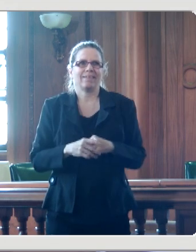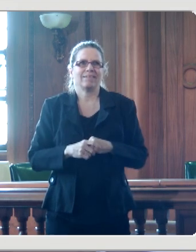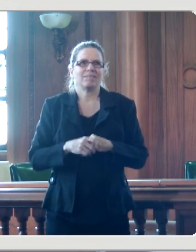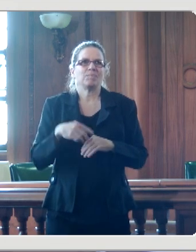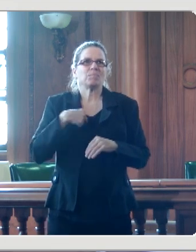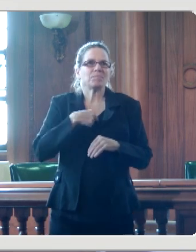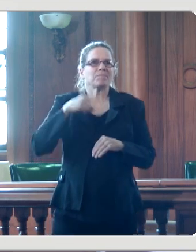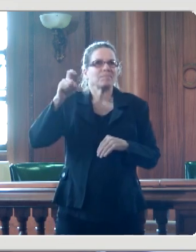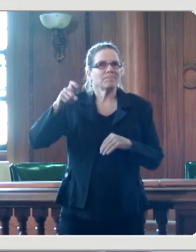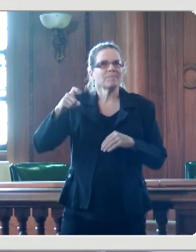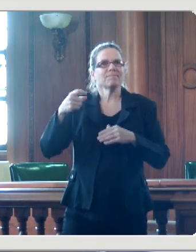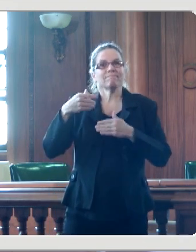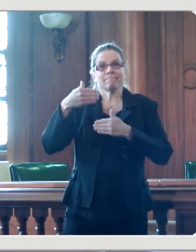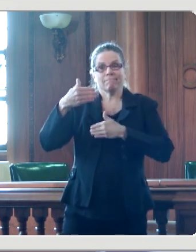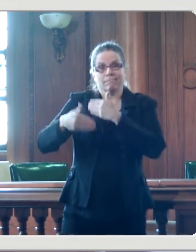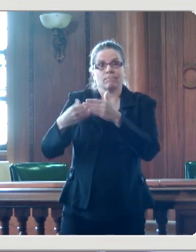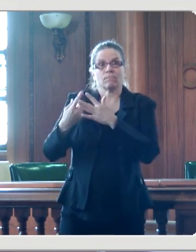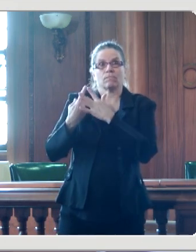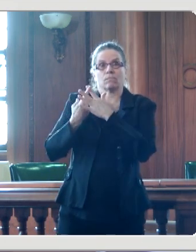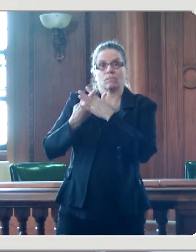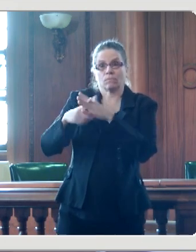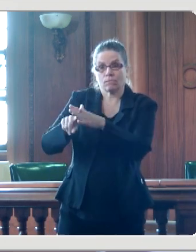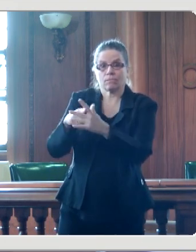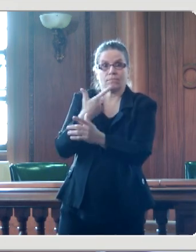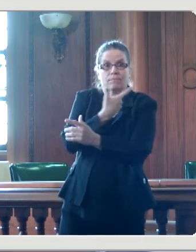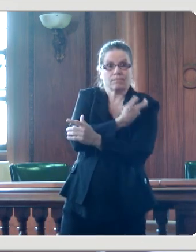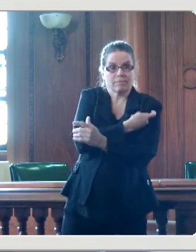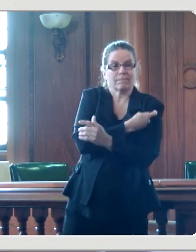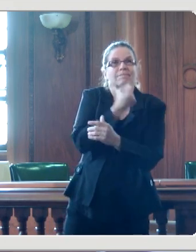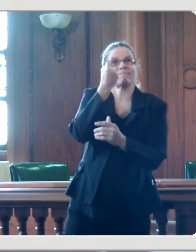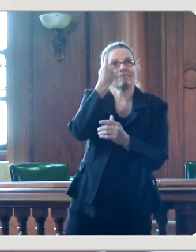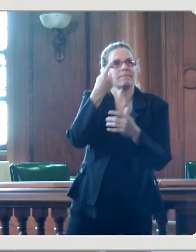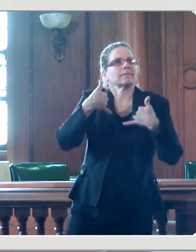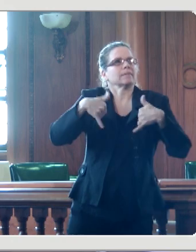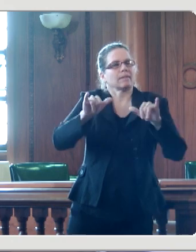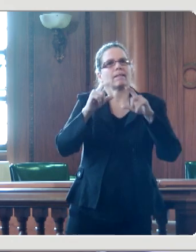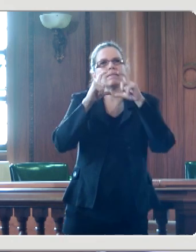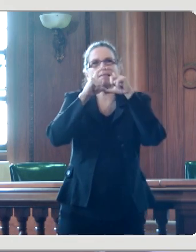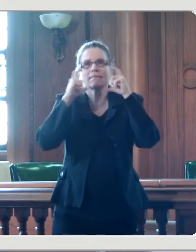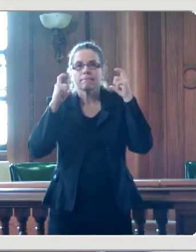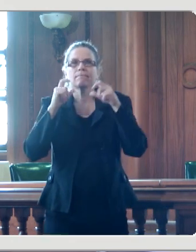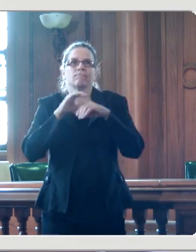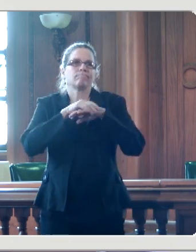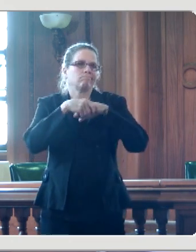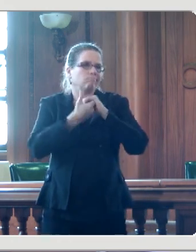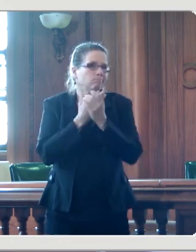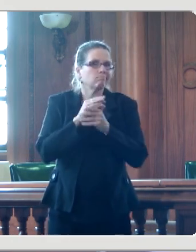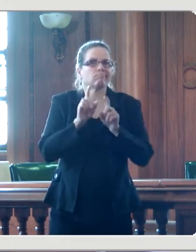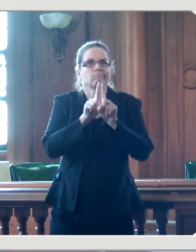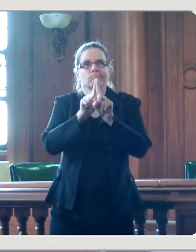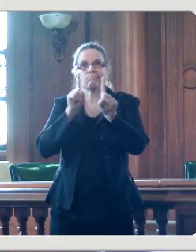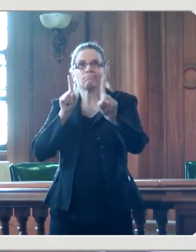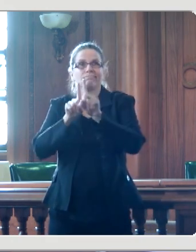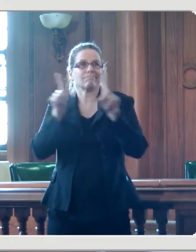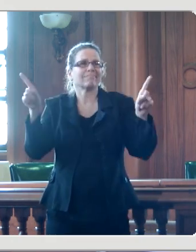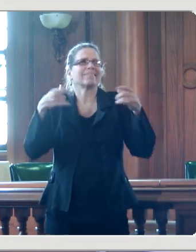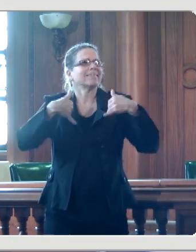So I'm going to continue to ask each and every one of you to stay vigilant and wear those